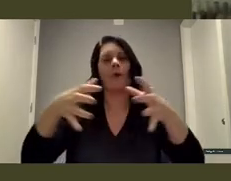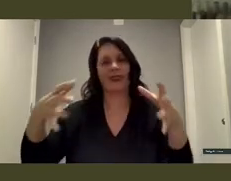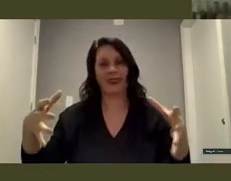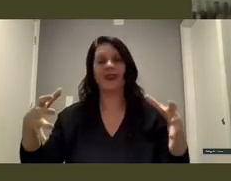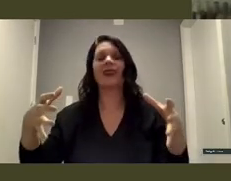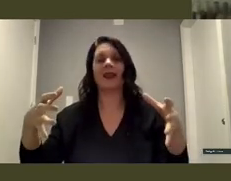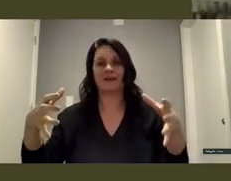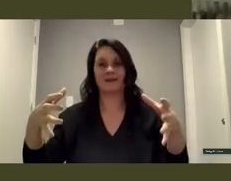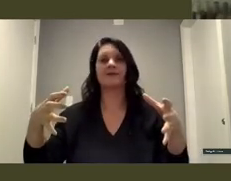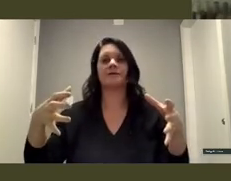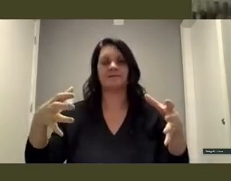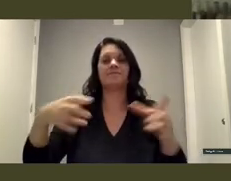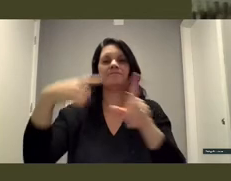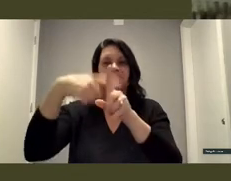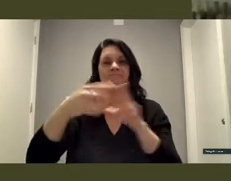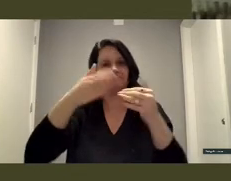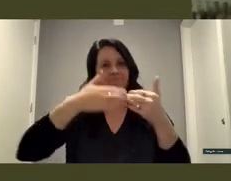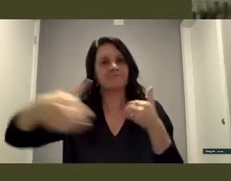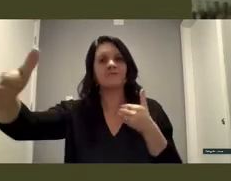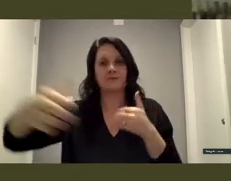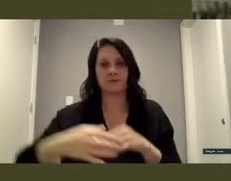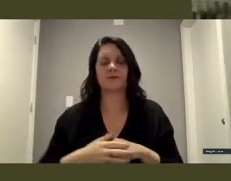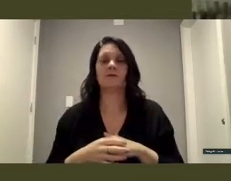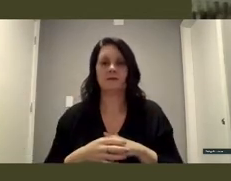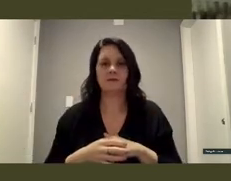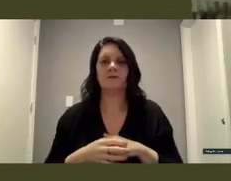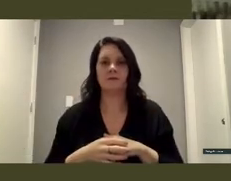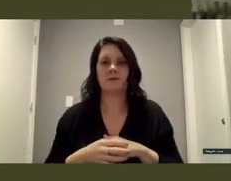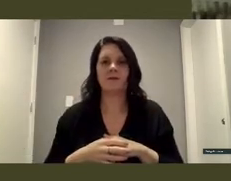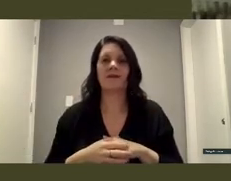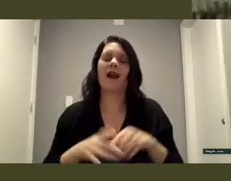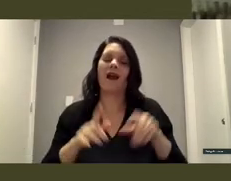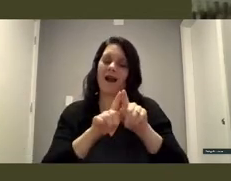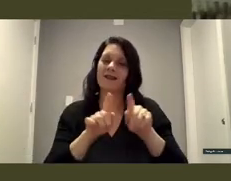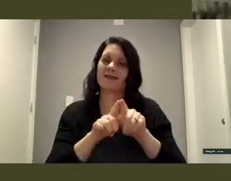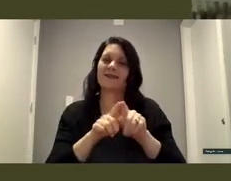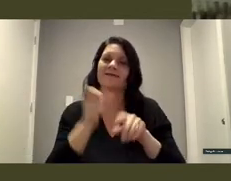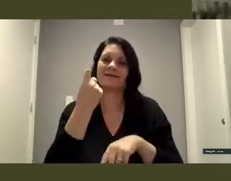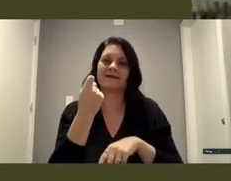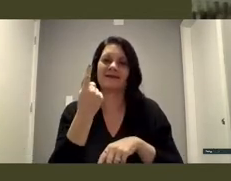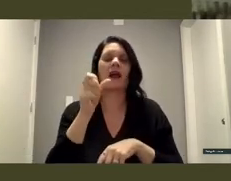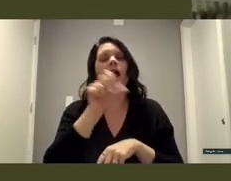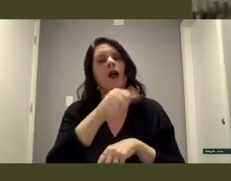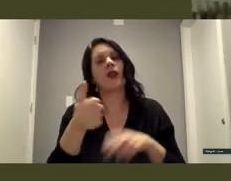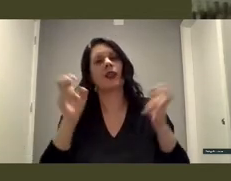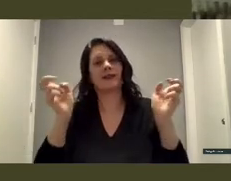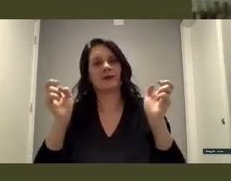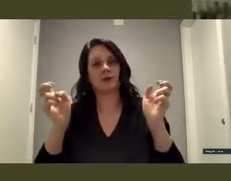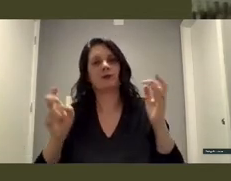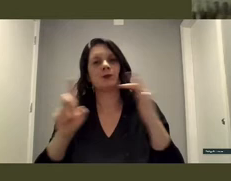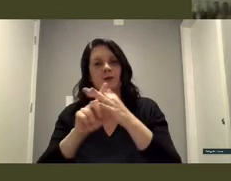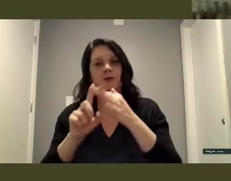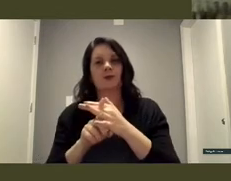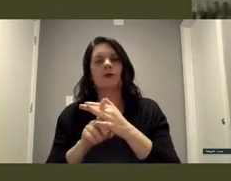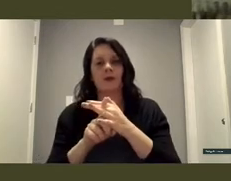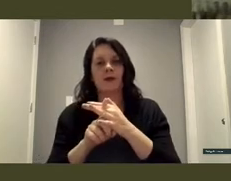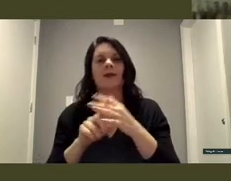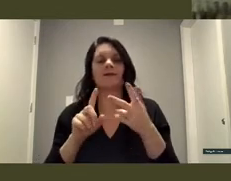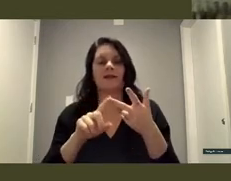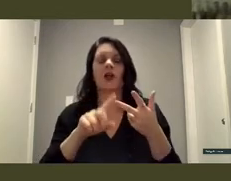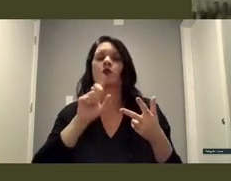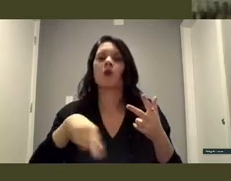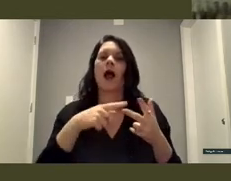at. And of course, these things will have to also come with a number of other issues, which are all captured around sustainable development